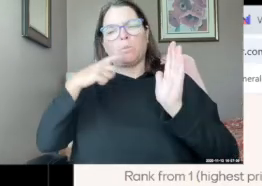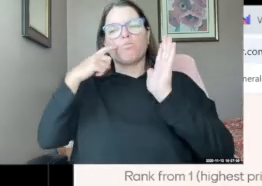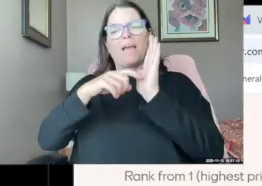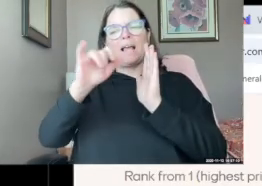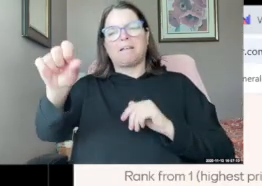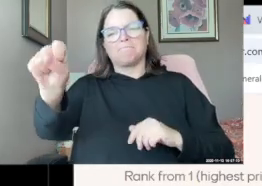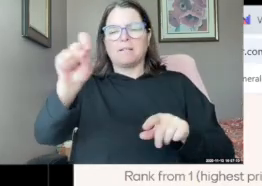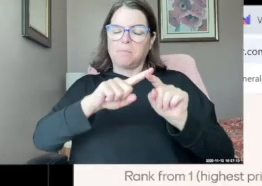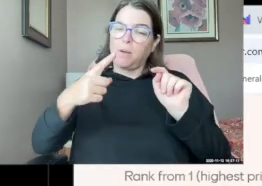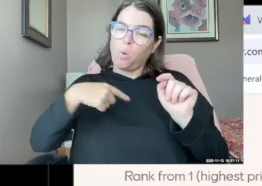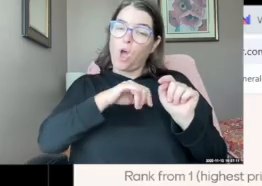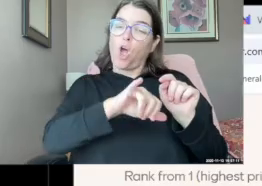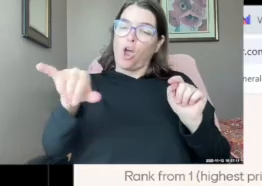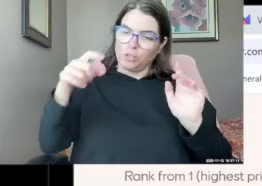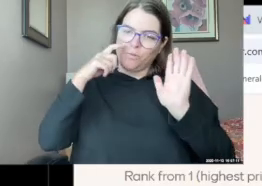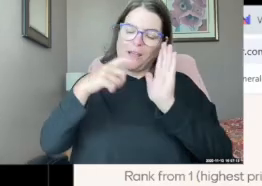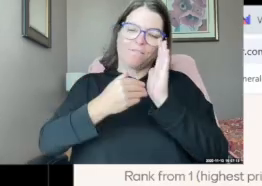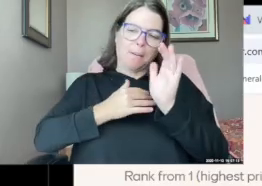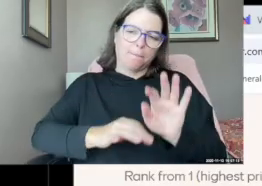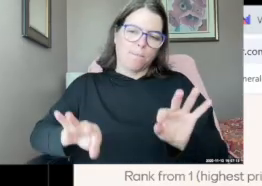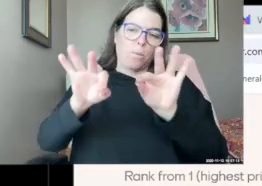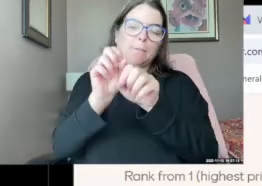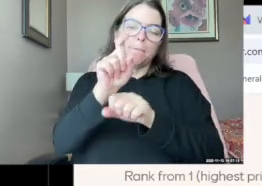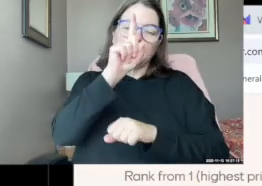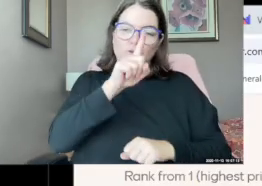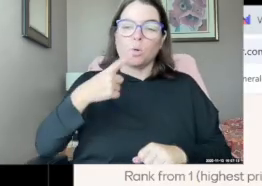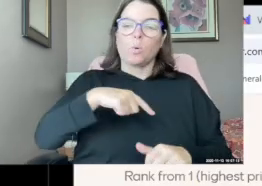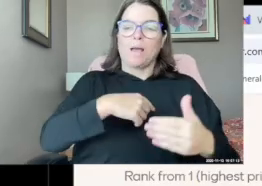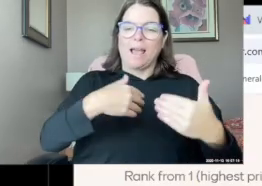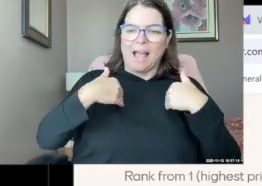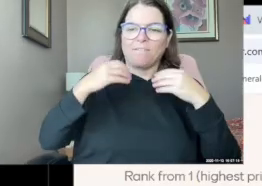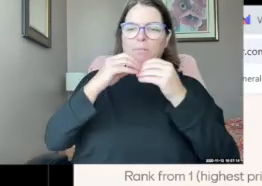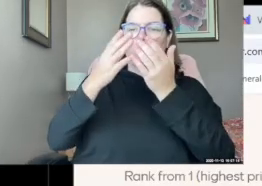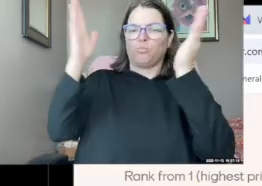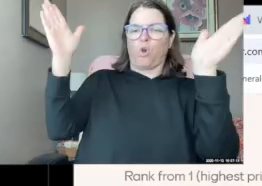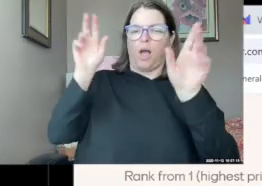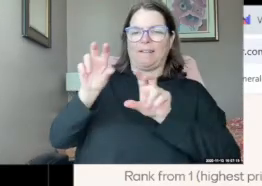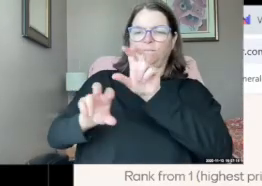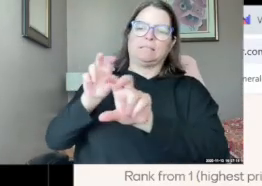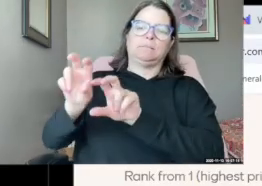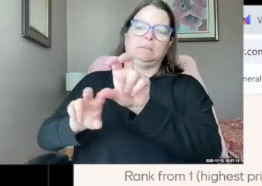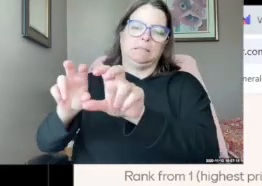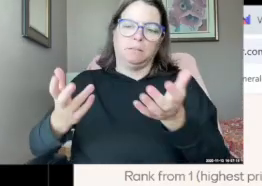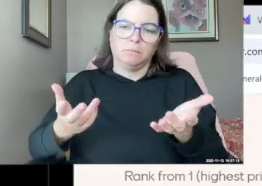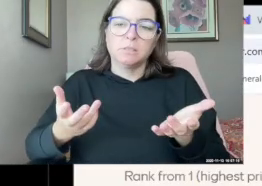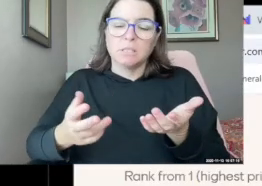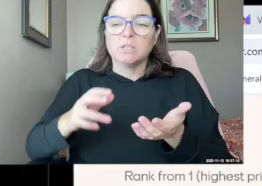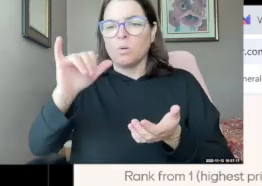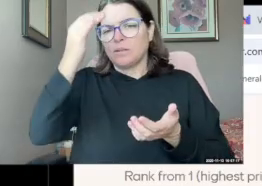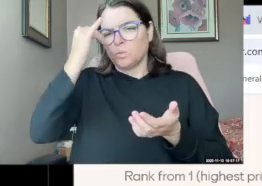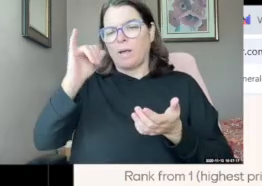the only place money could go. And we recognize that, but we also really recognize that there's importance in making sure that we've